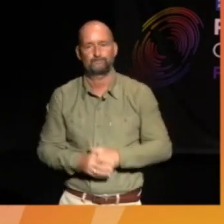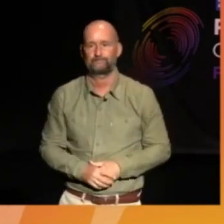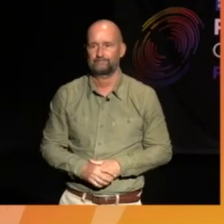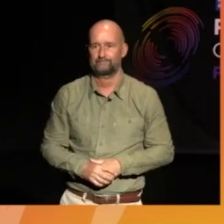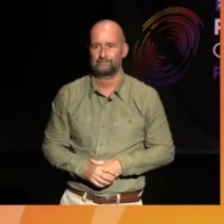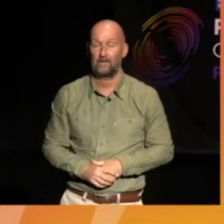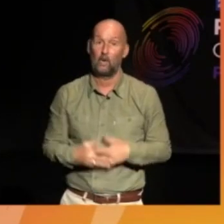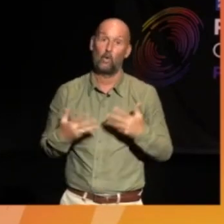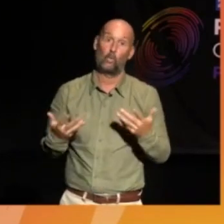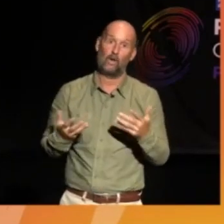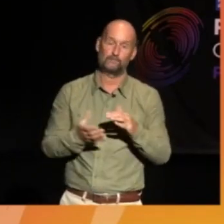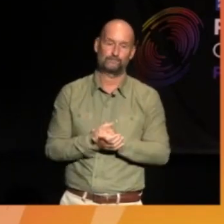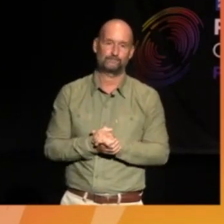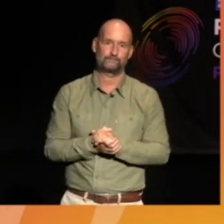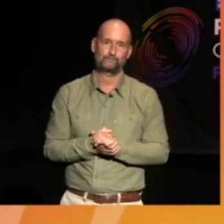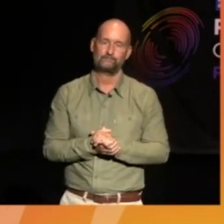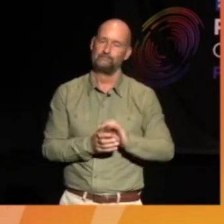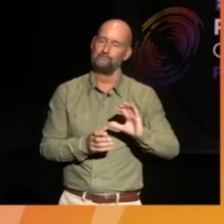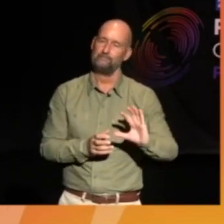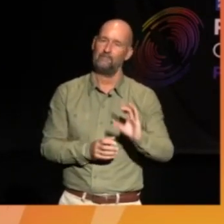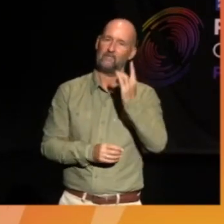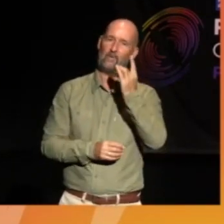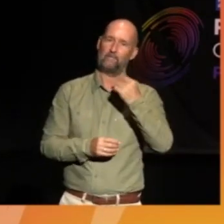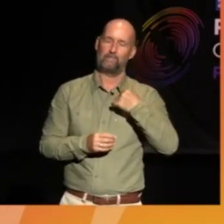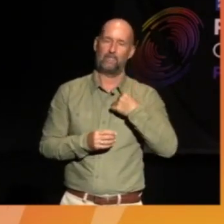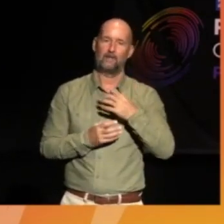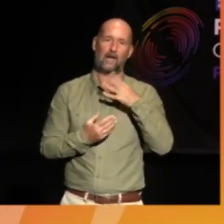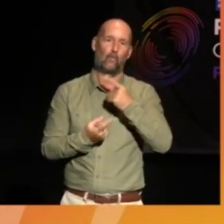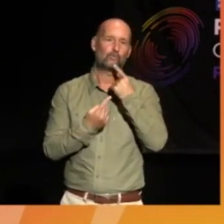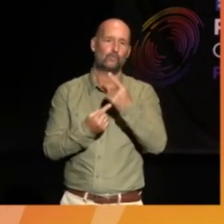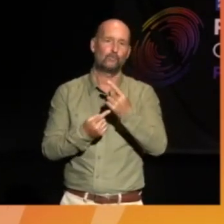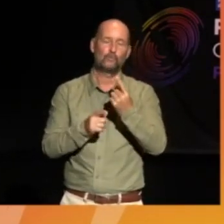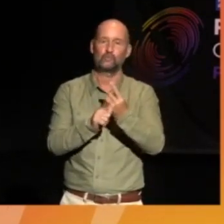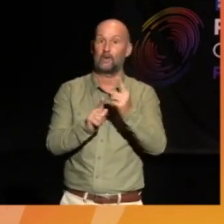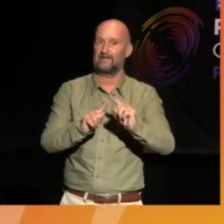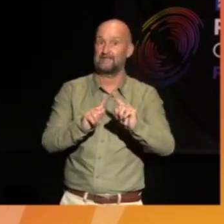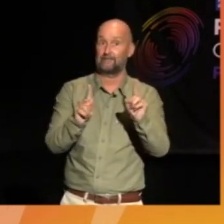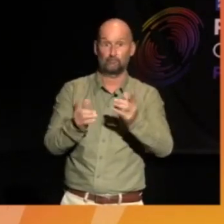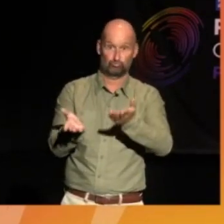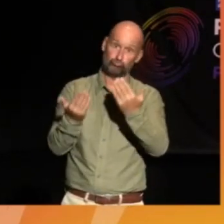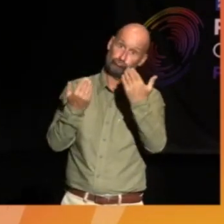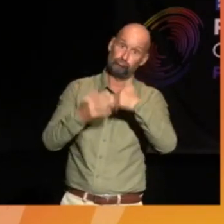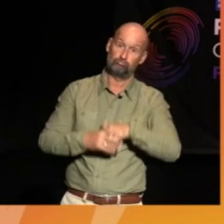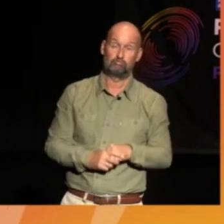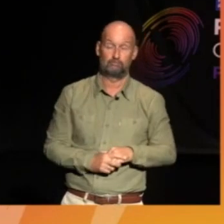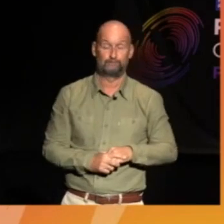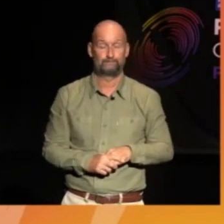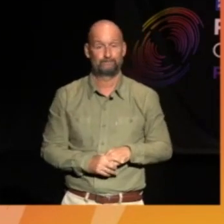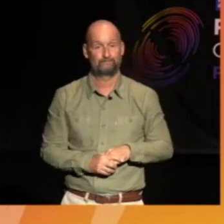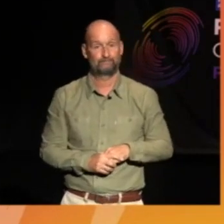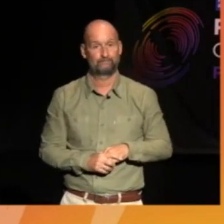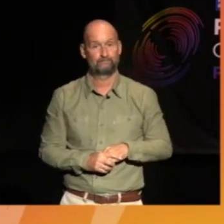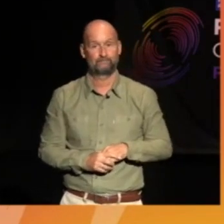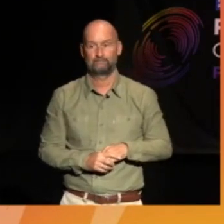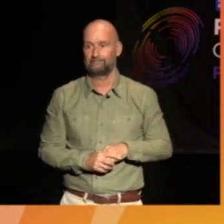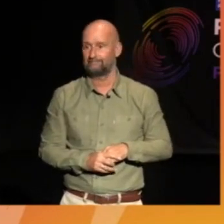Well, first of all, let me say something different. Okay. That